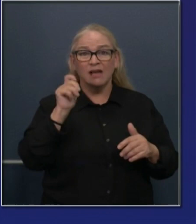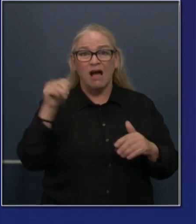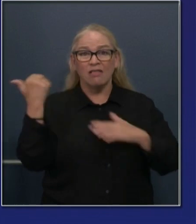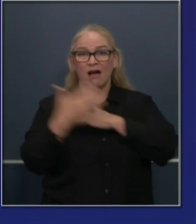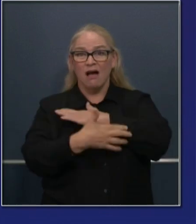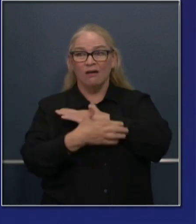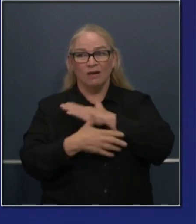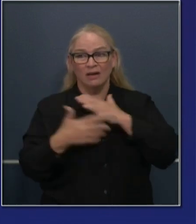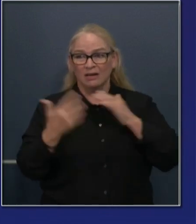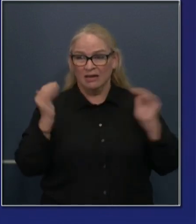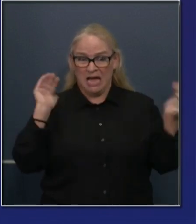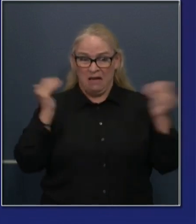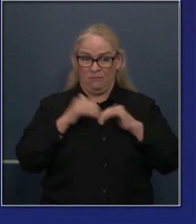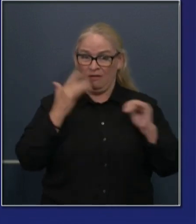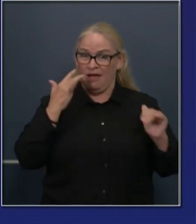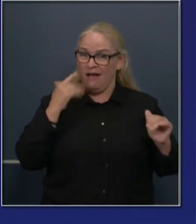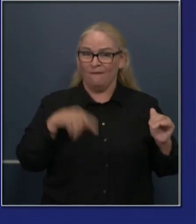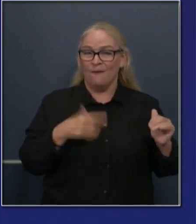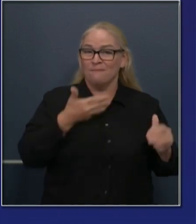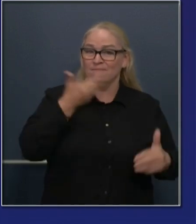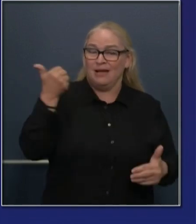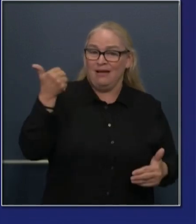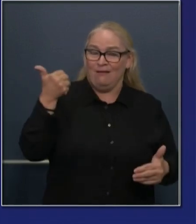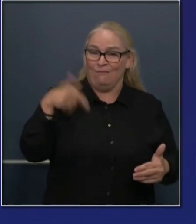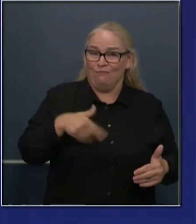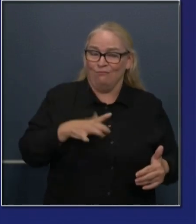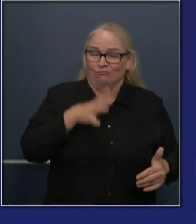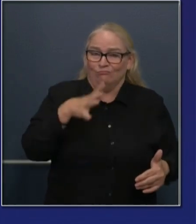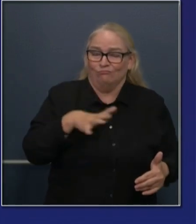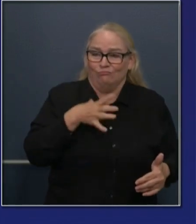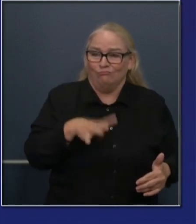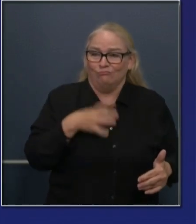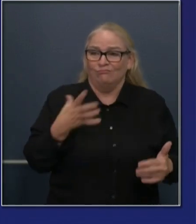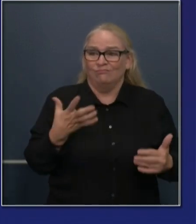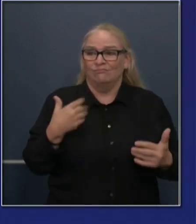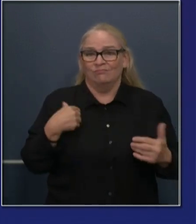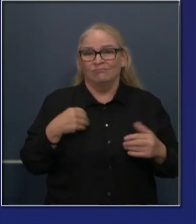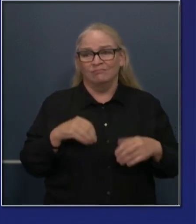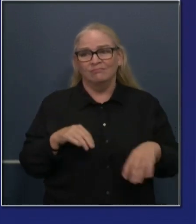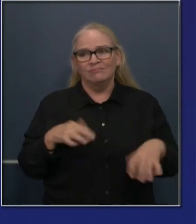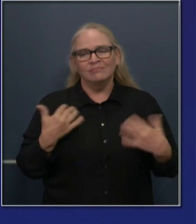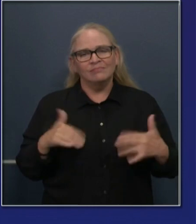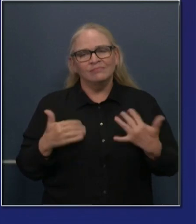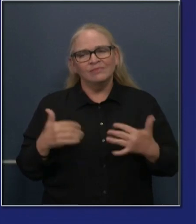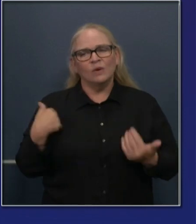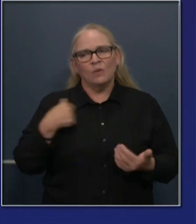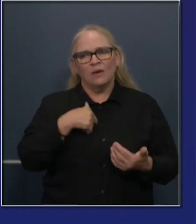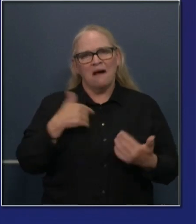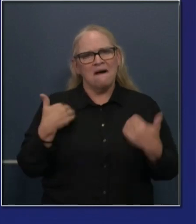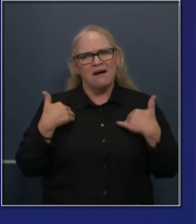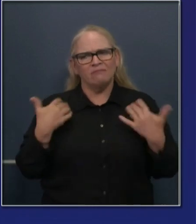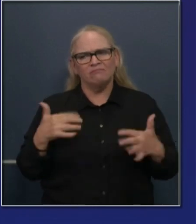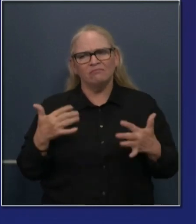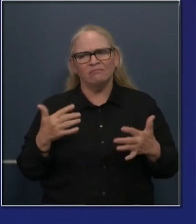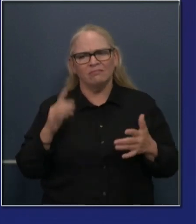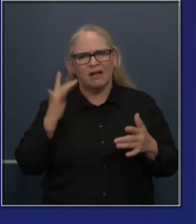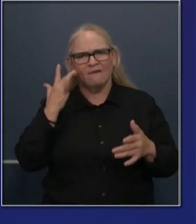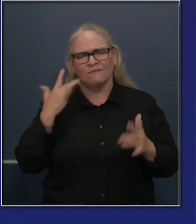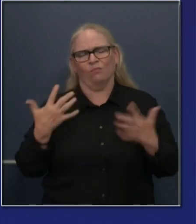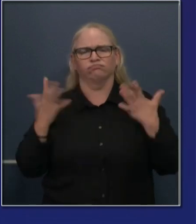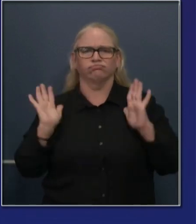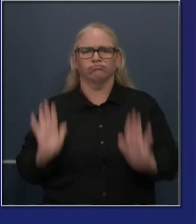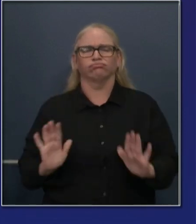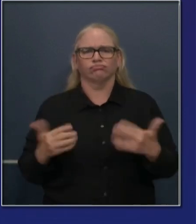here in a dense urban setting, at least a remarkable place we call home here, California. You go to